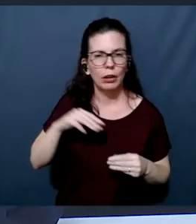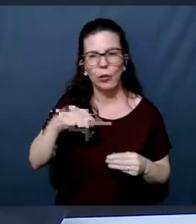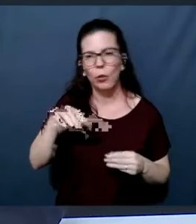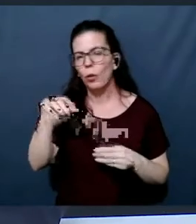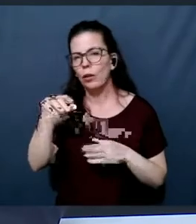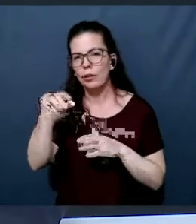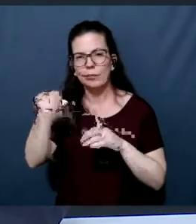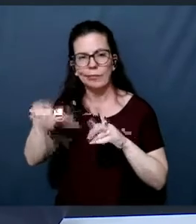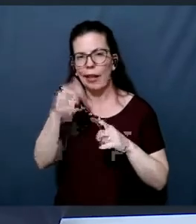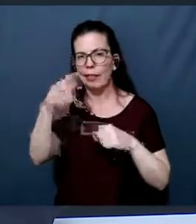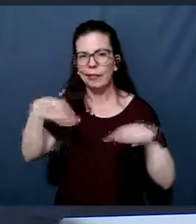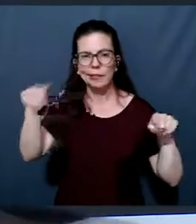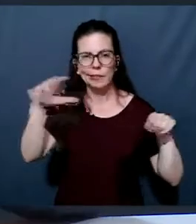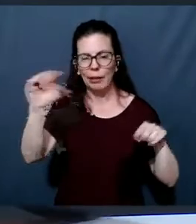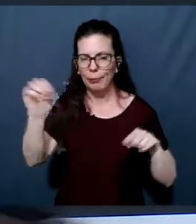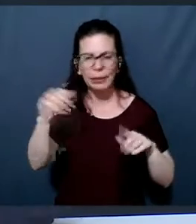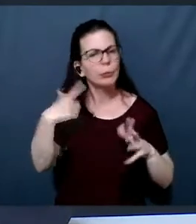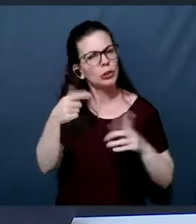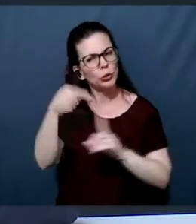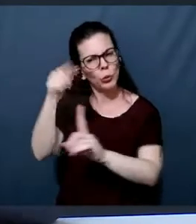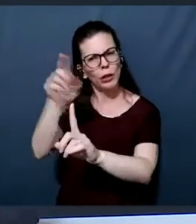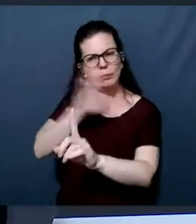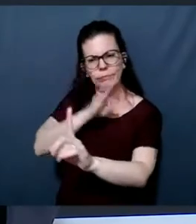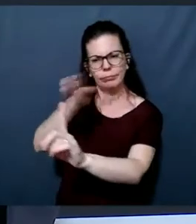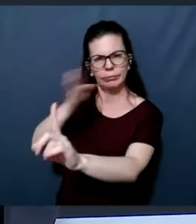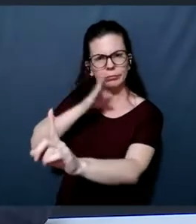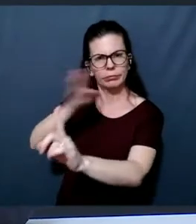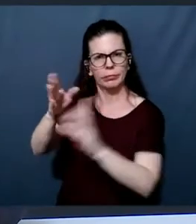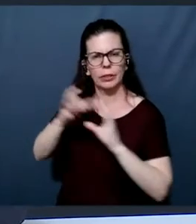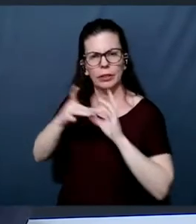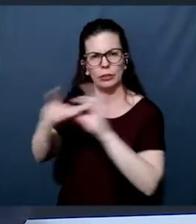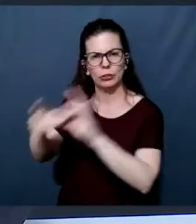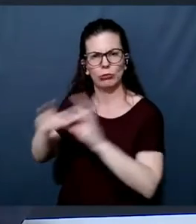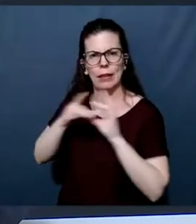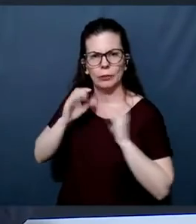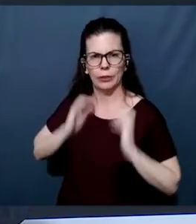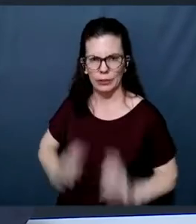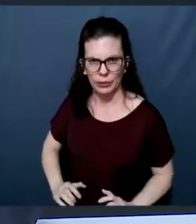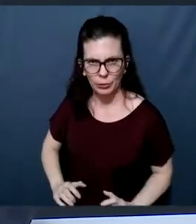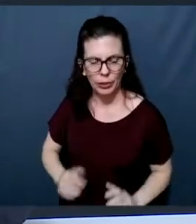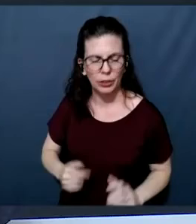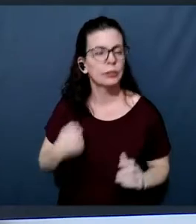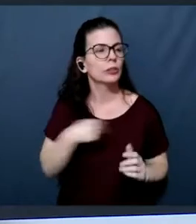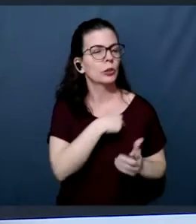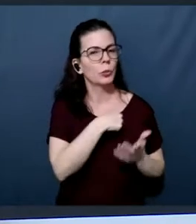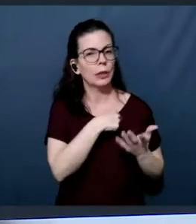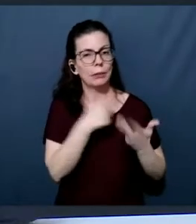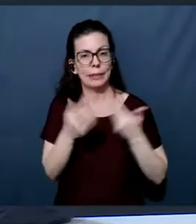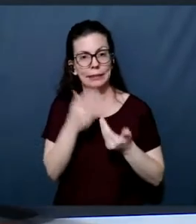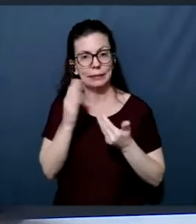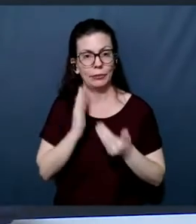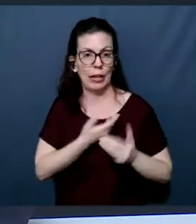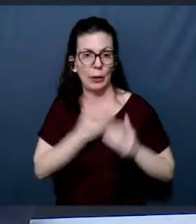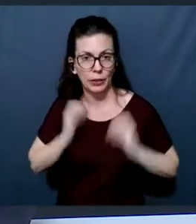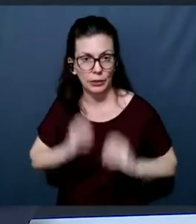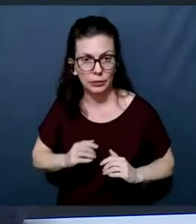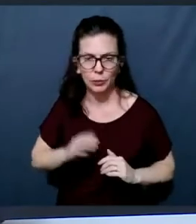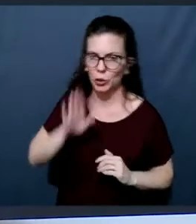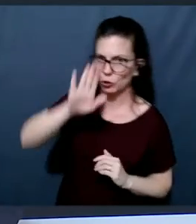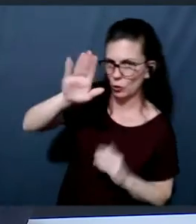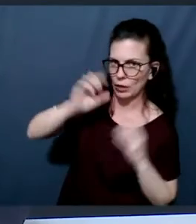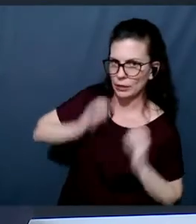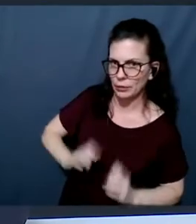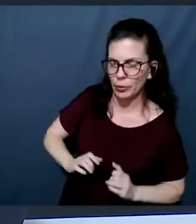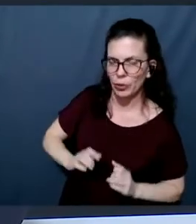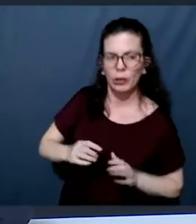build a relationship with the end customer. Got it. We make it really easy for that customer, for our customer or yours, the brand to